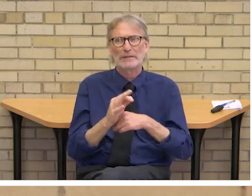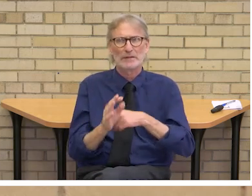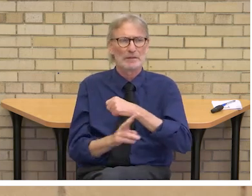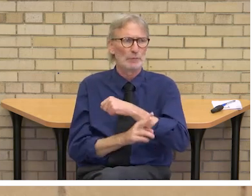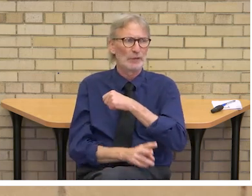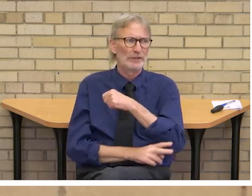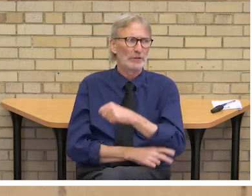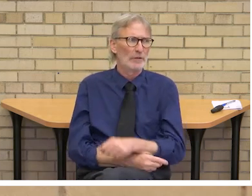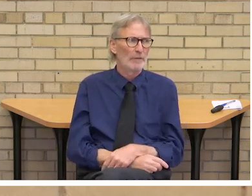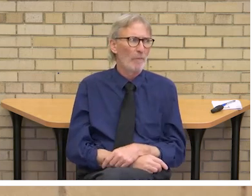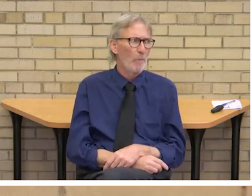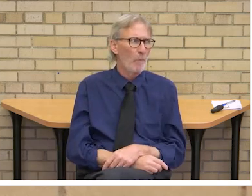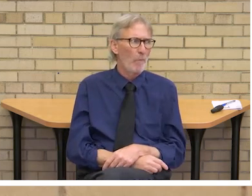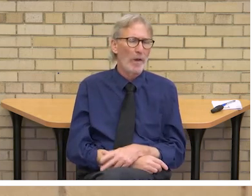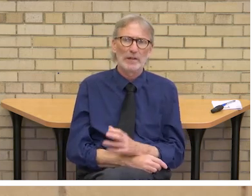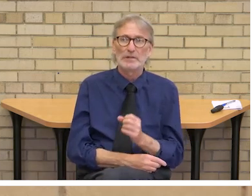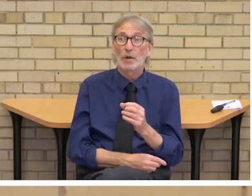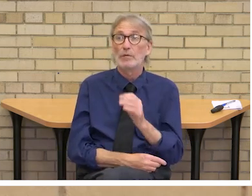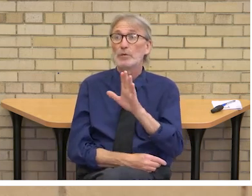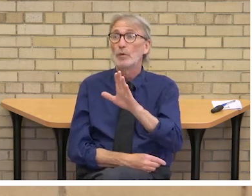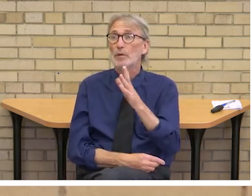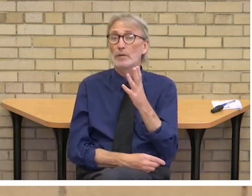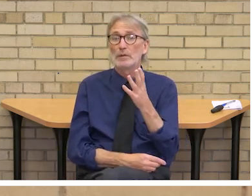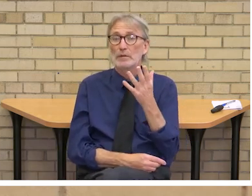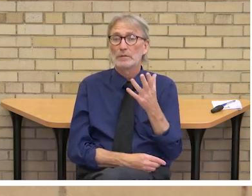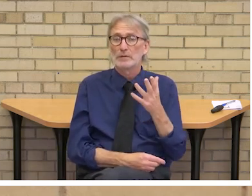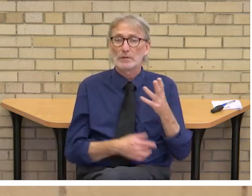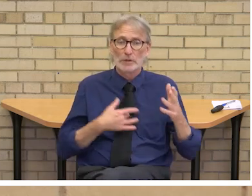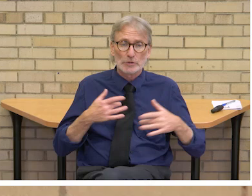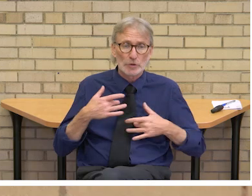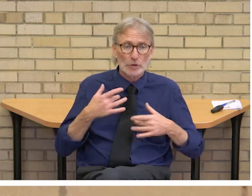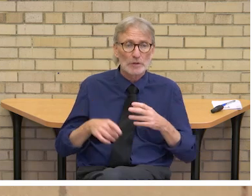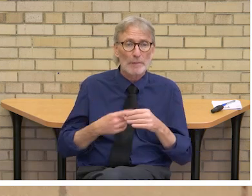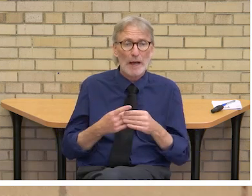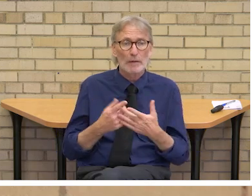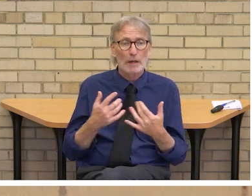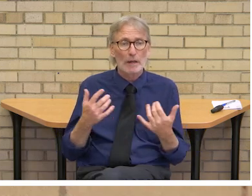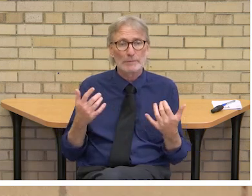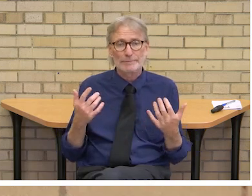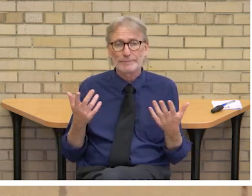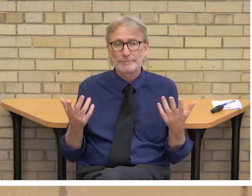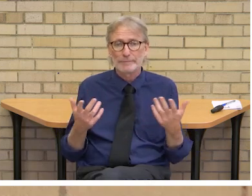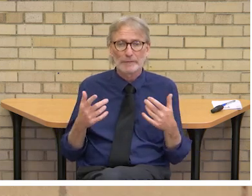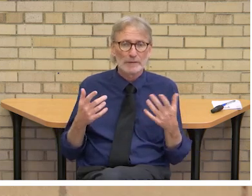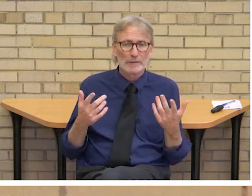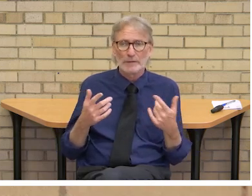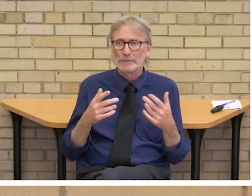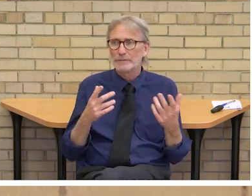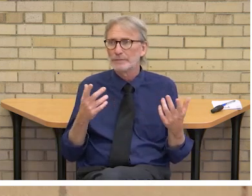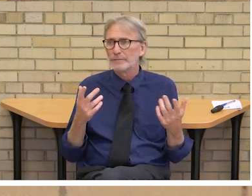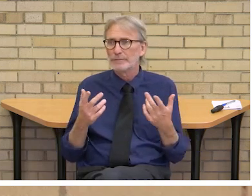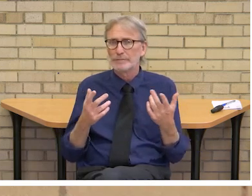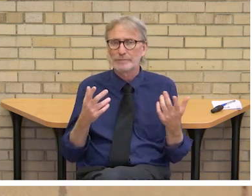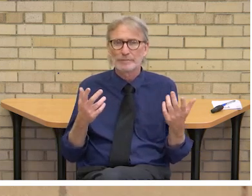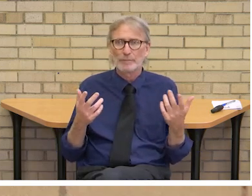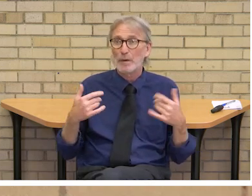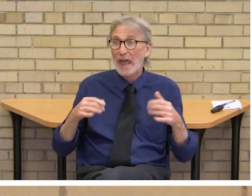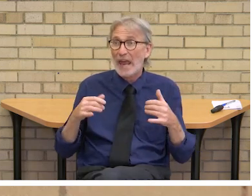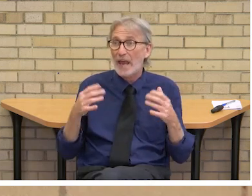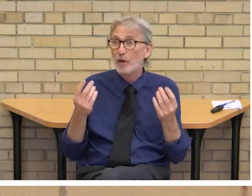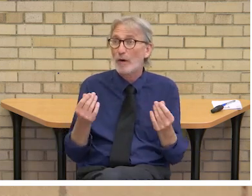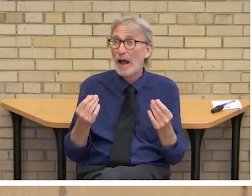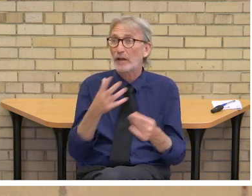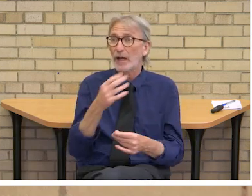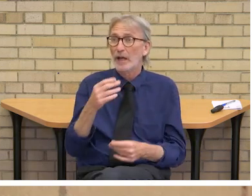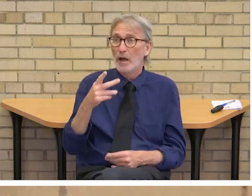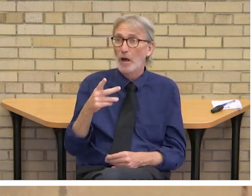So your concerns about safety, you know, traffic concerns related to the playground and